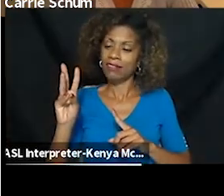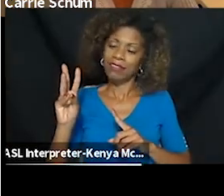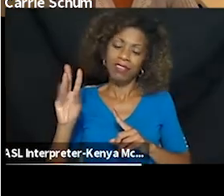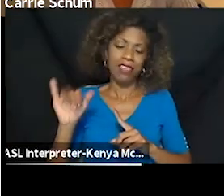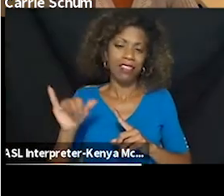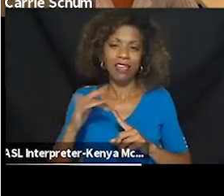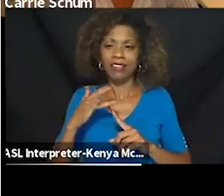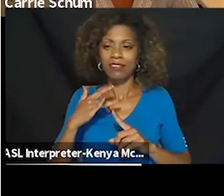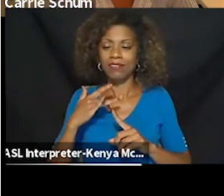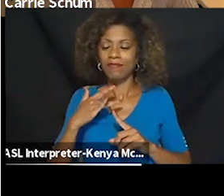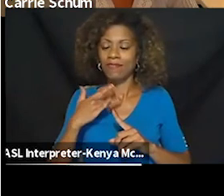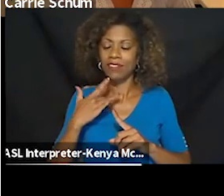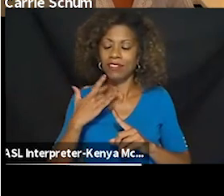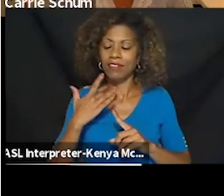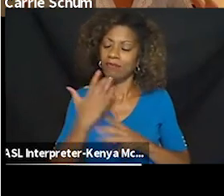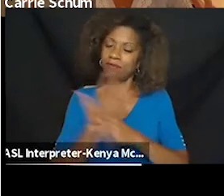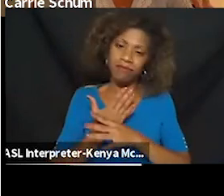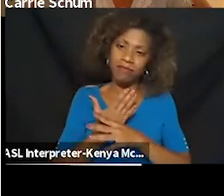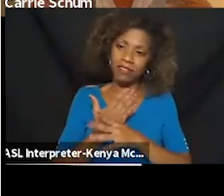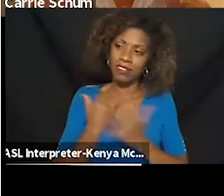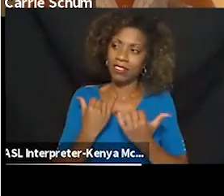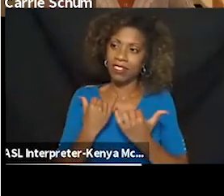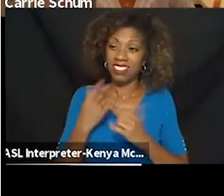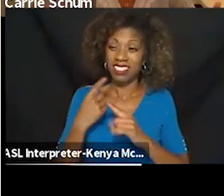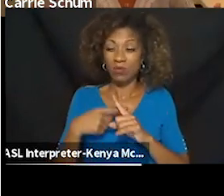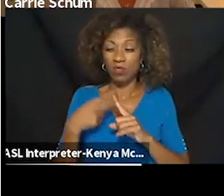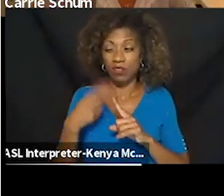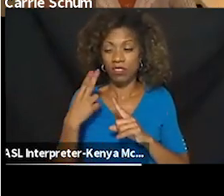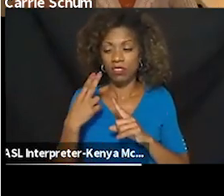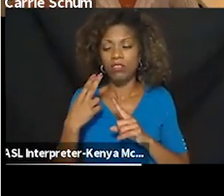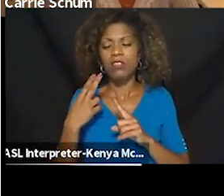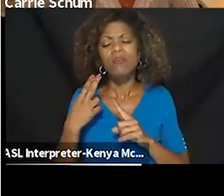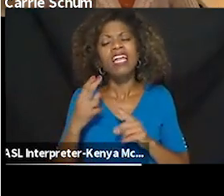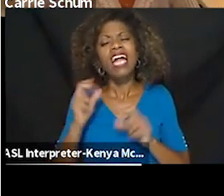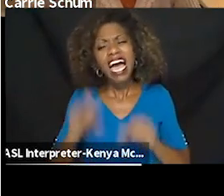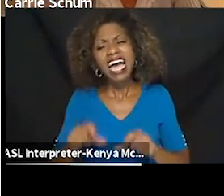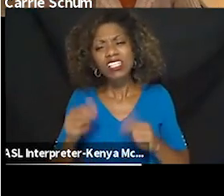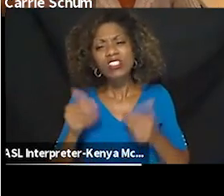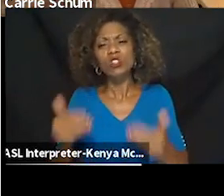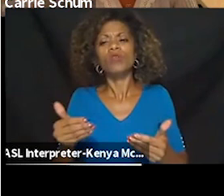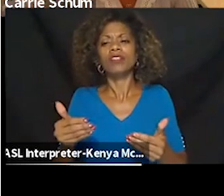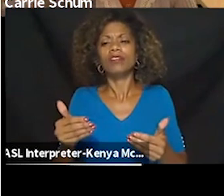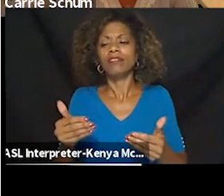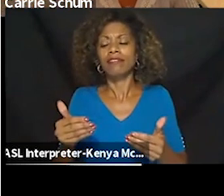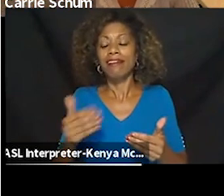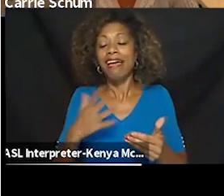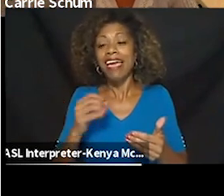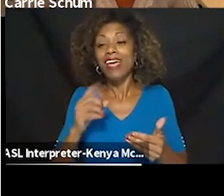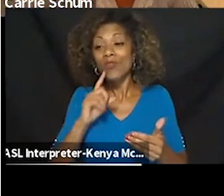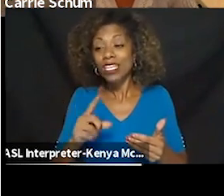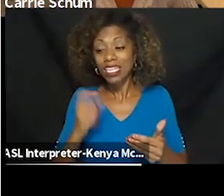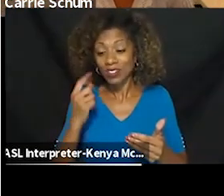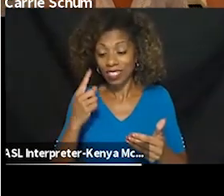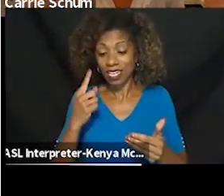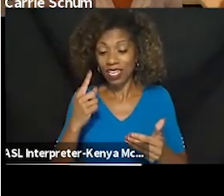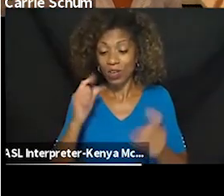right now, but other people are. And I think it's that sense of you can do it, and there is a greater outcome. There's an aspiration that we all are trying